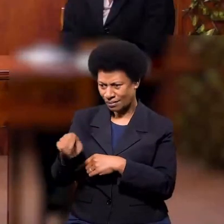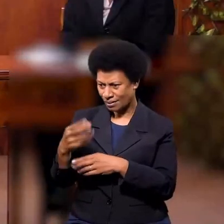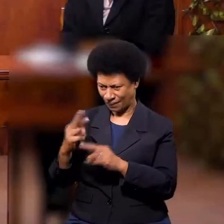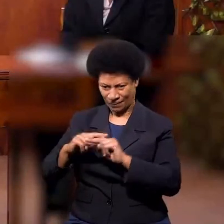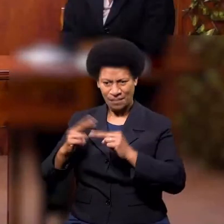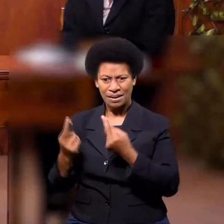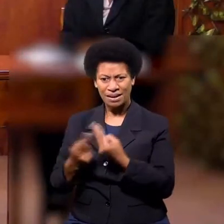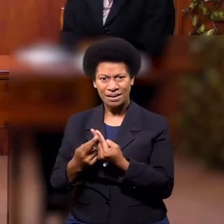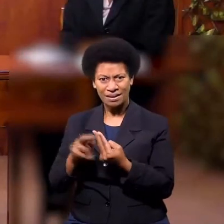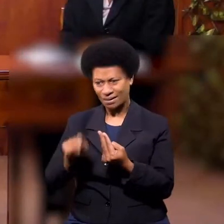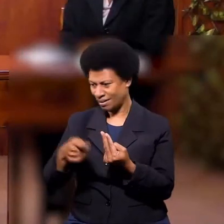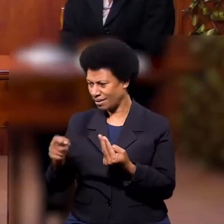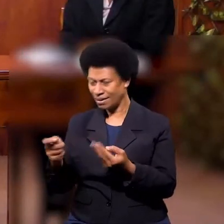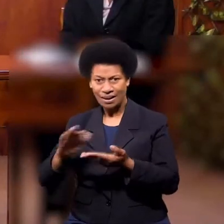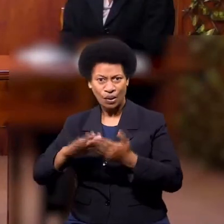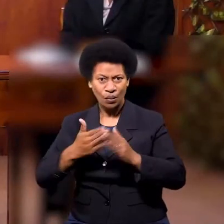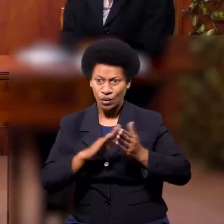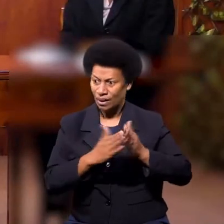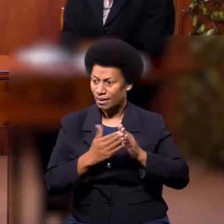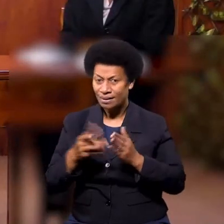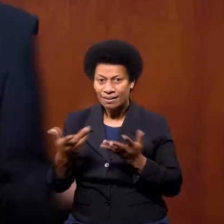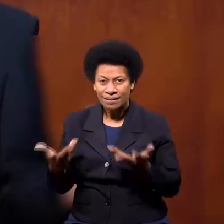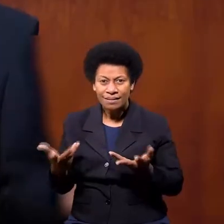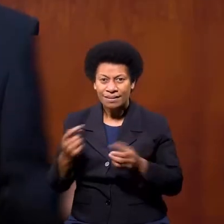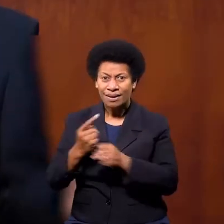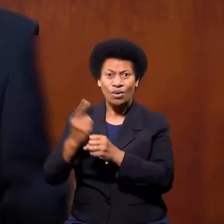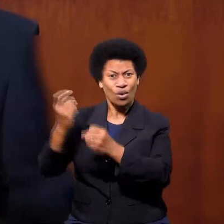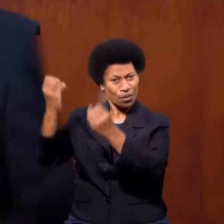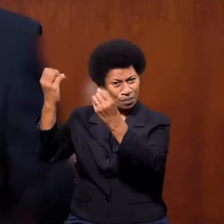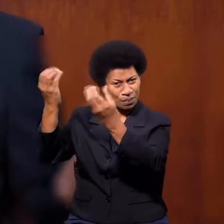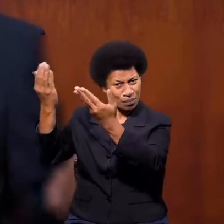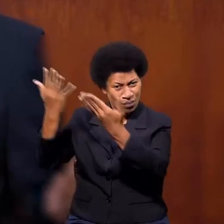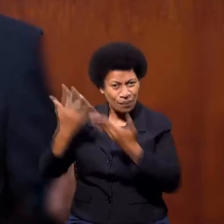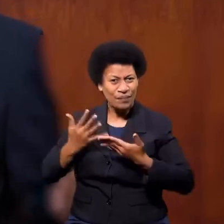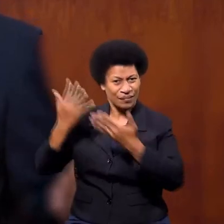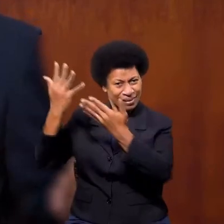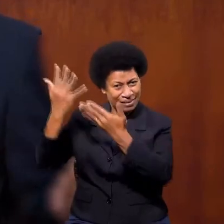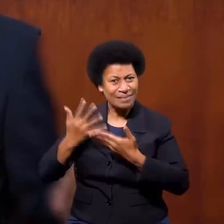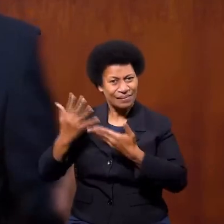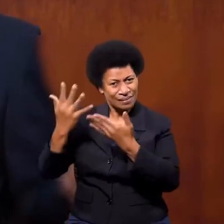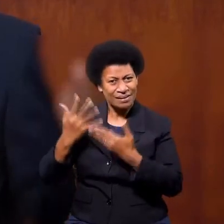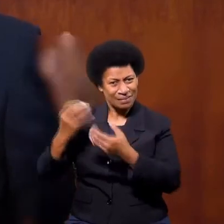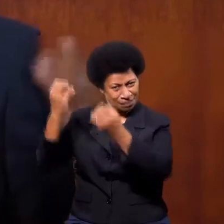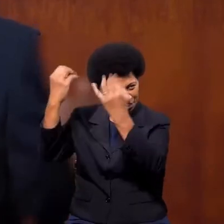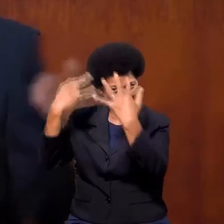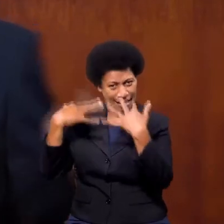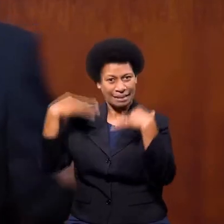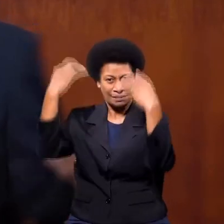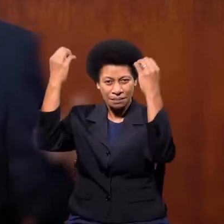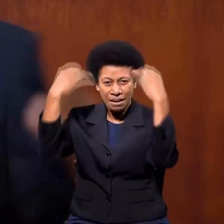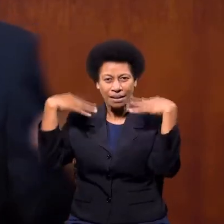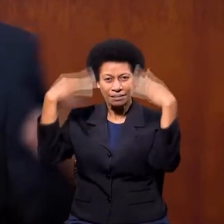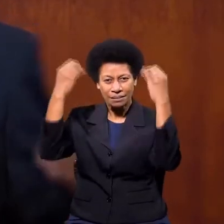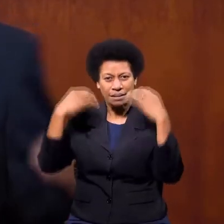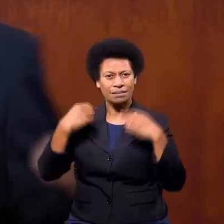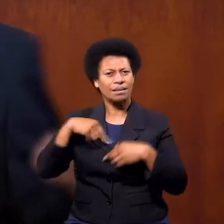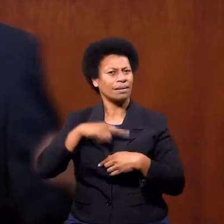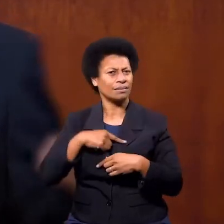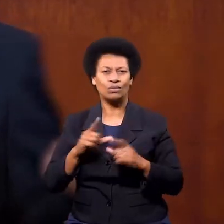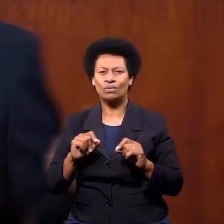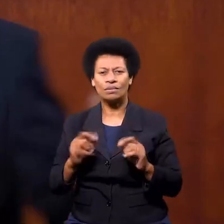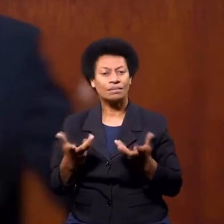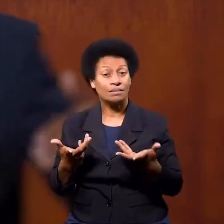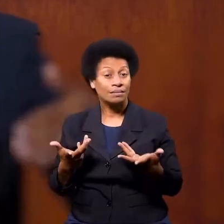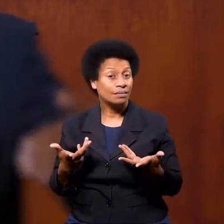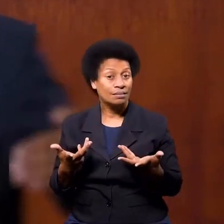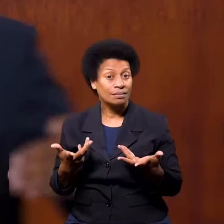are seated beside me. We are part of the community, mm-hmm. and God has been providing for us. Mm-hmm. What more can we do?